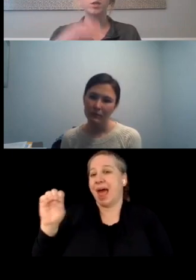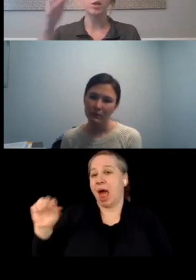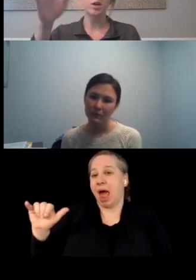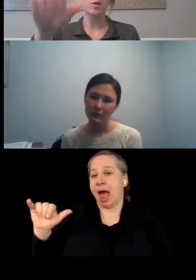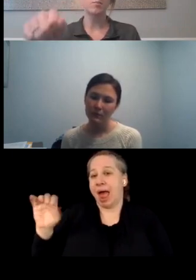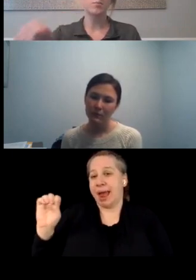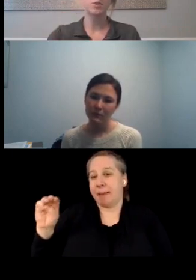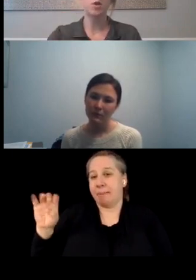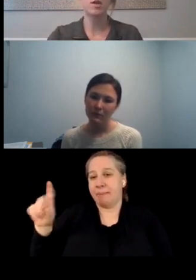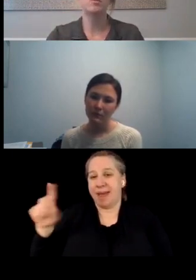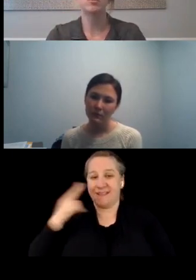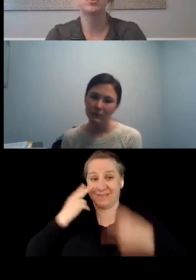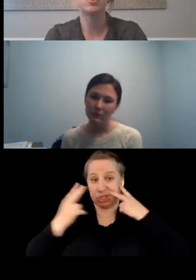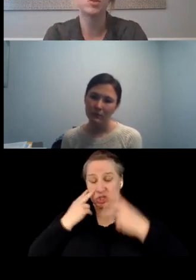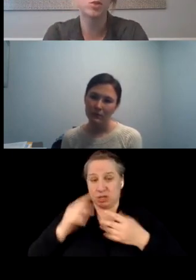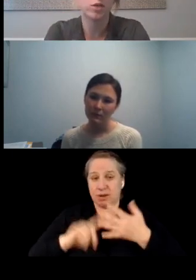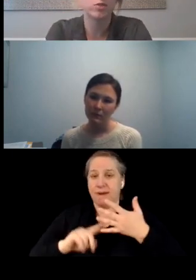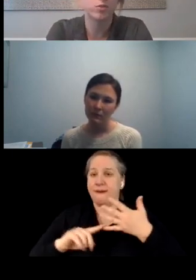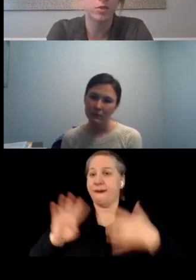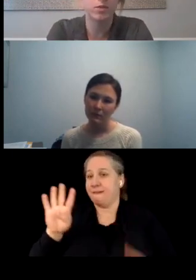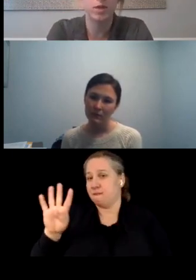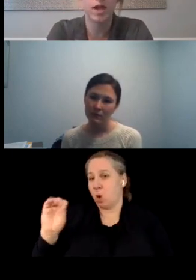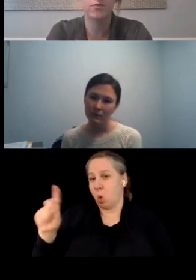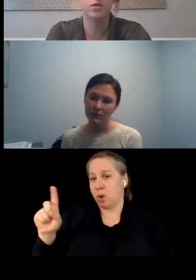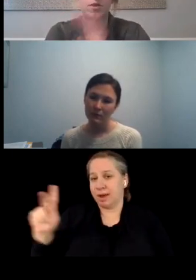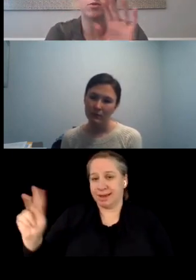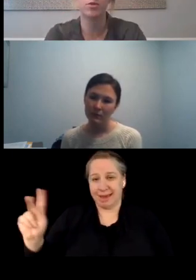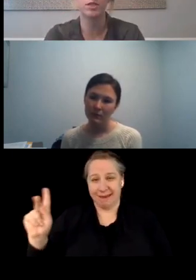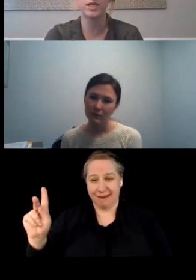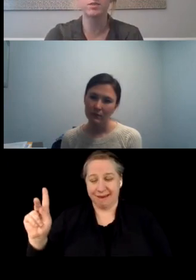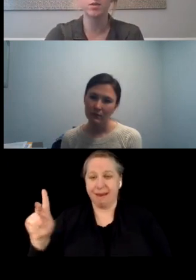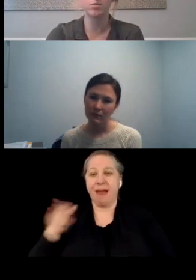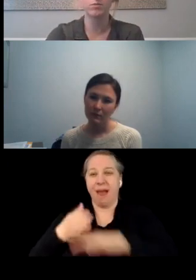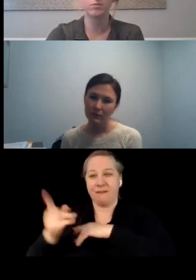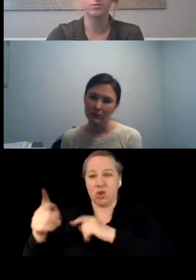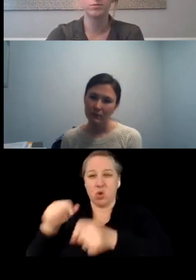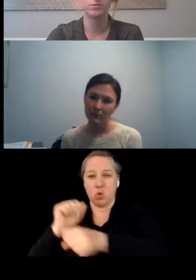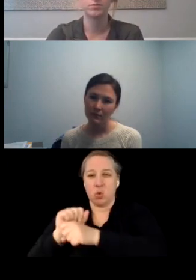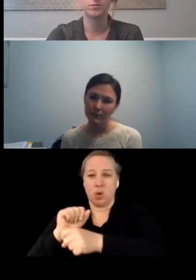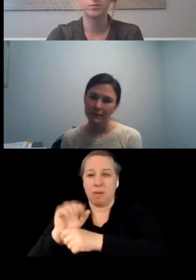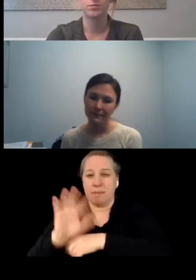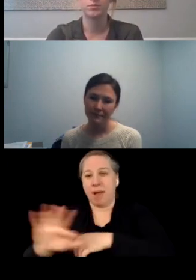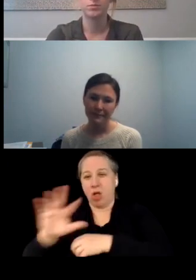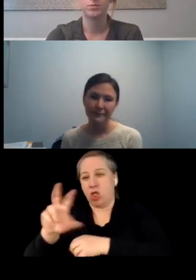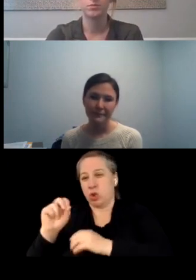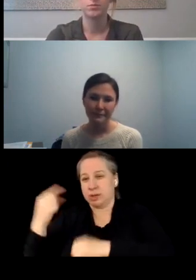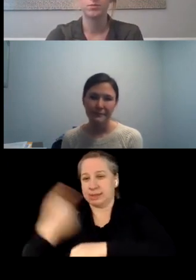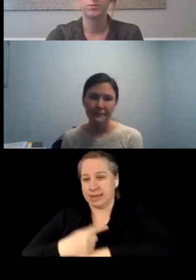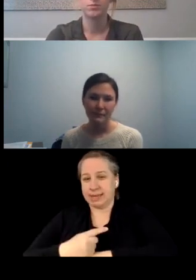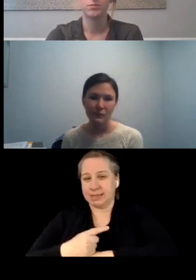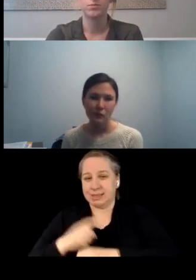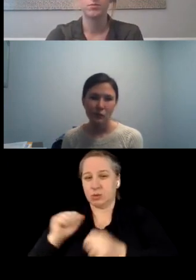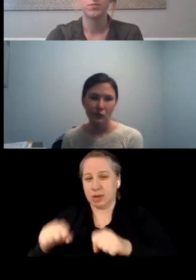a year. You are able to start contributing after about 30 days though.